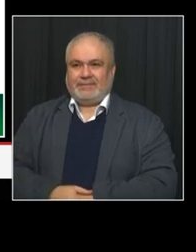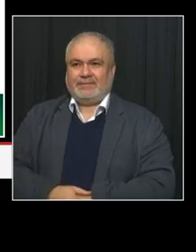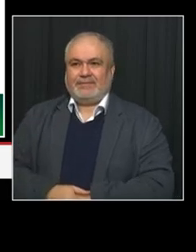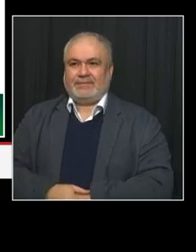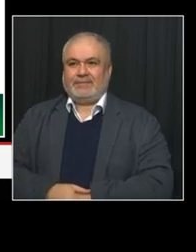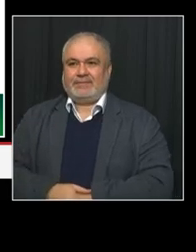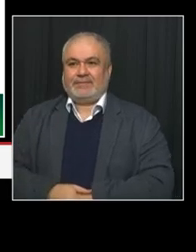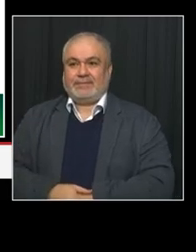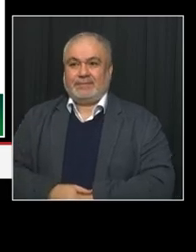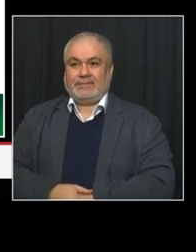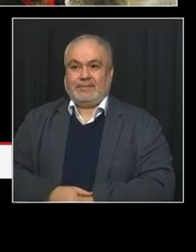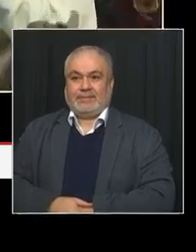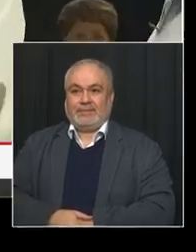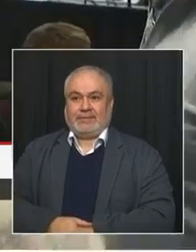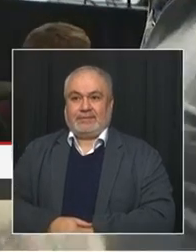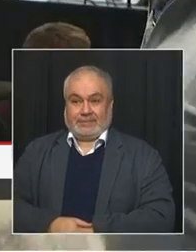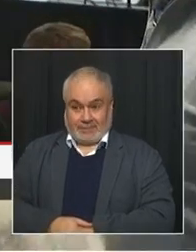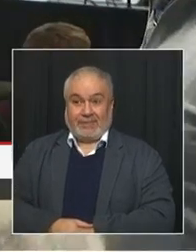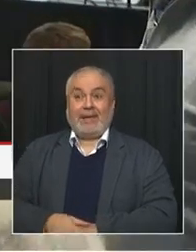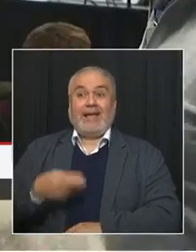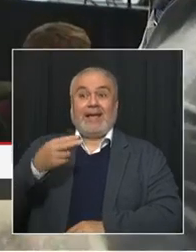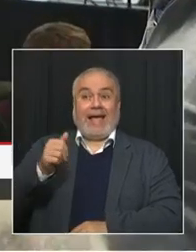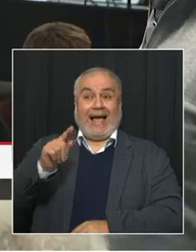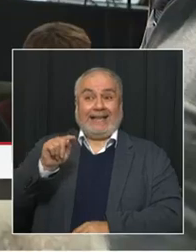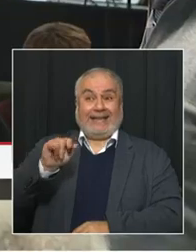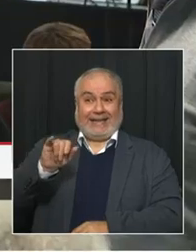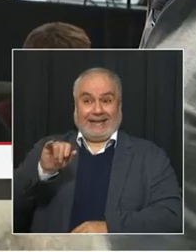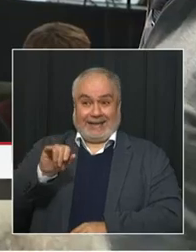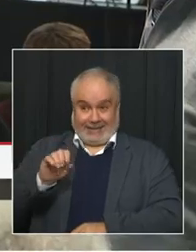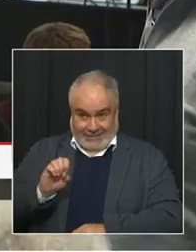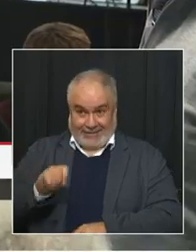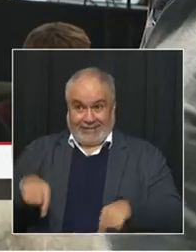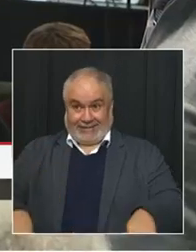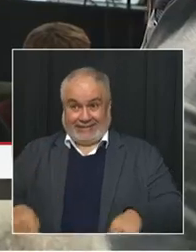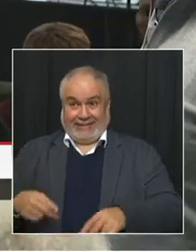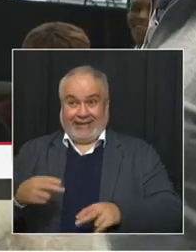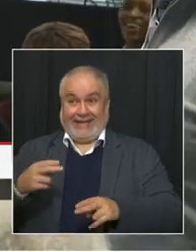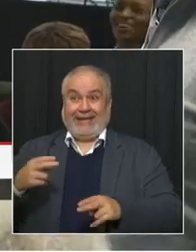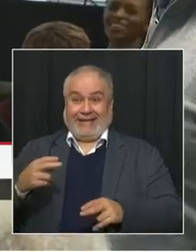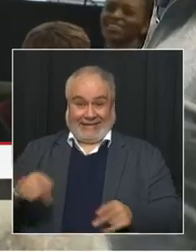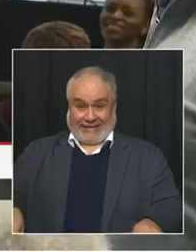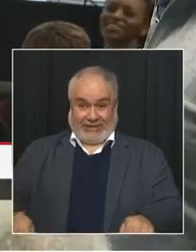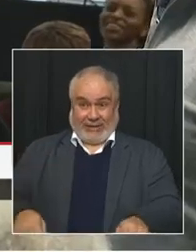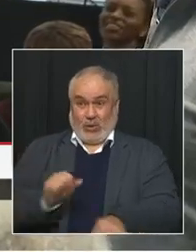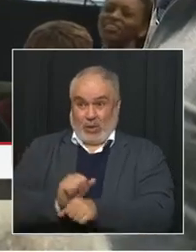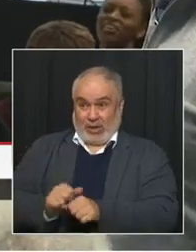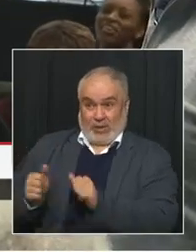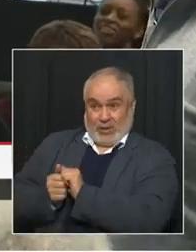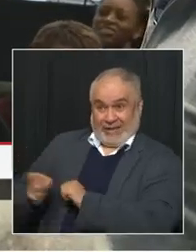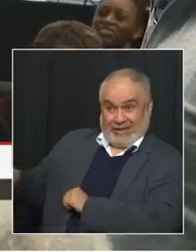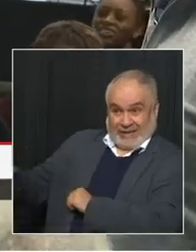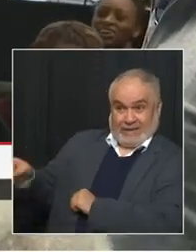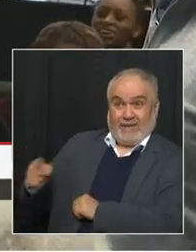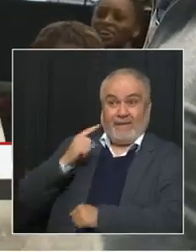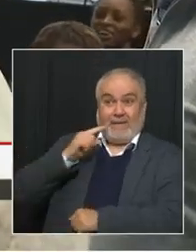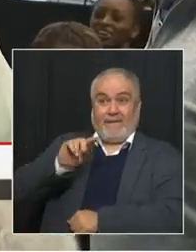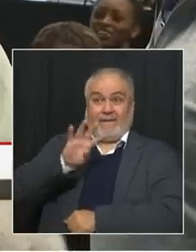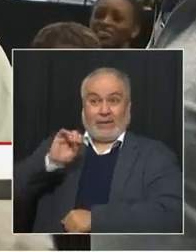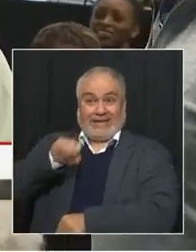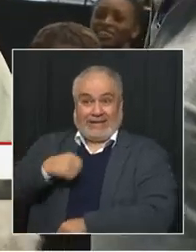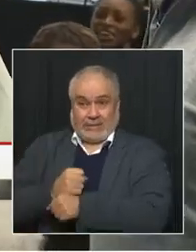was my neighbor. And she says, I'm going to tell you like your grandmother and your aunt tells you in the morning, are you woke?